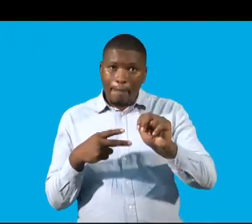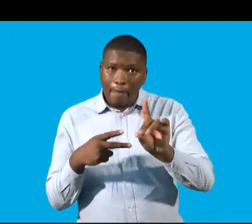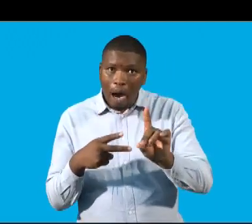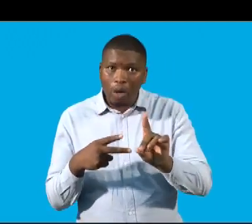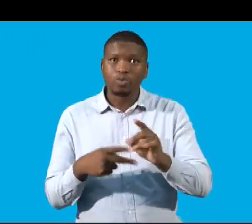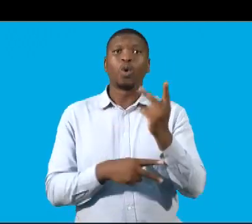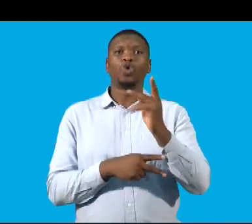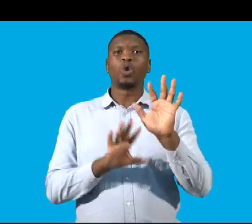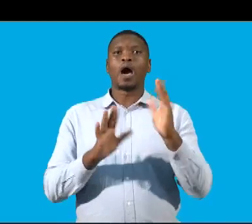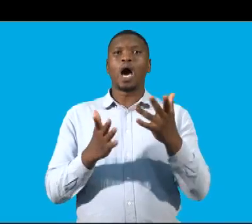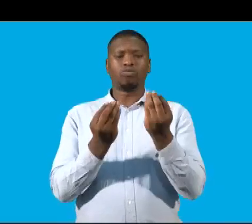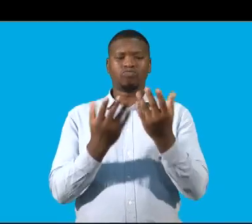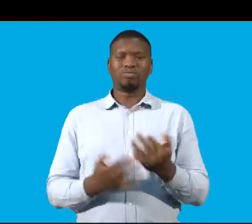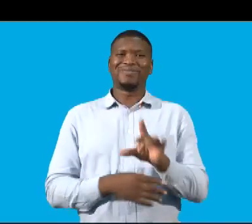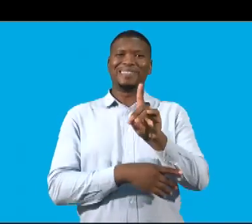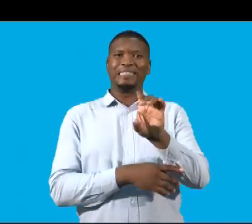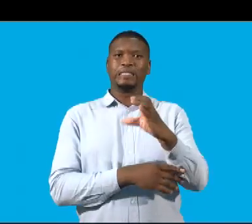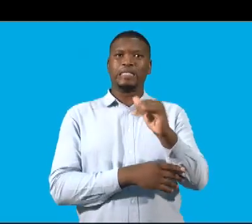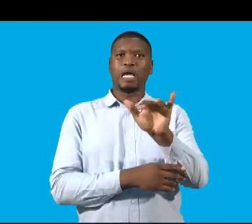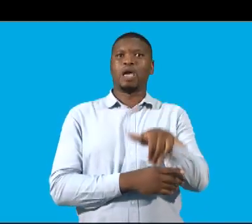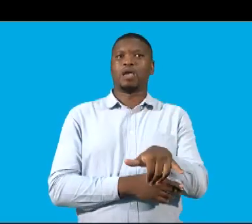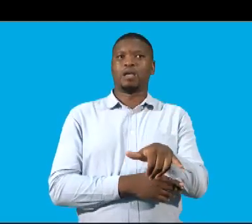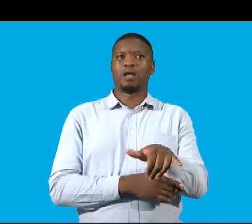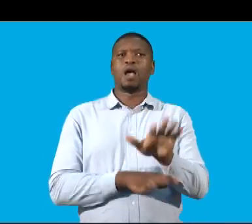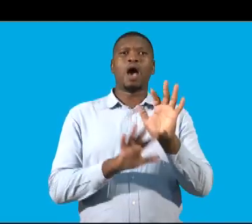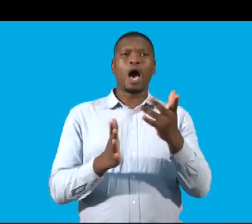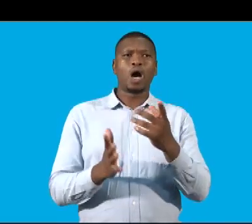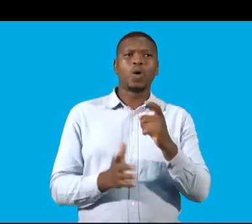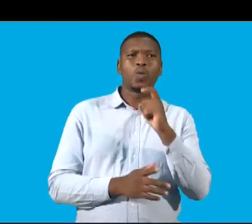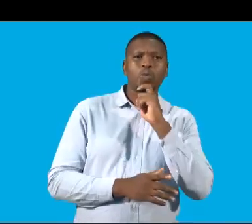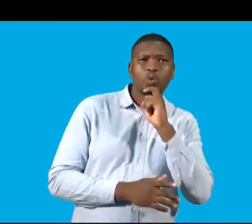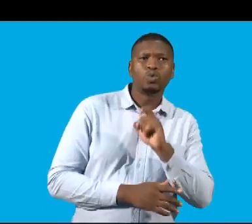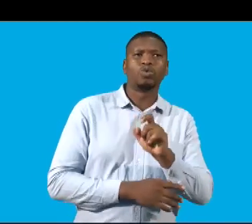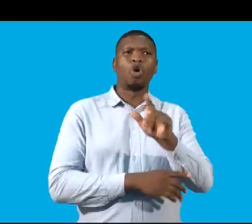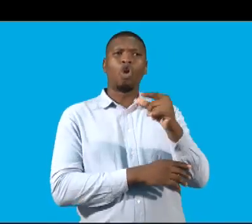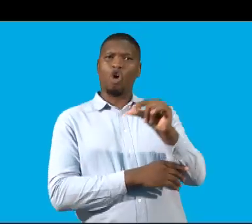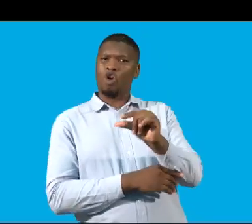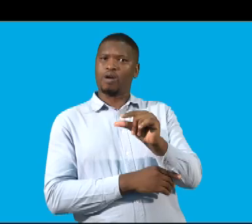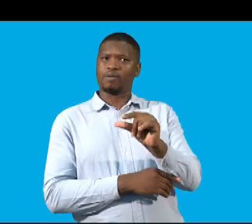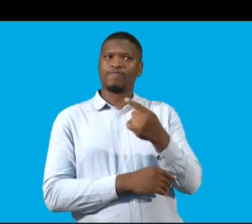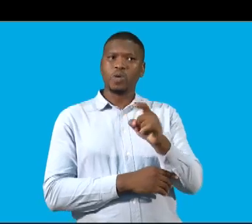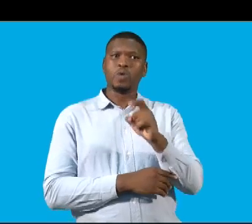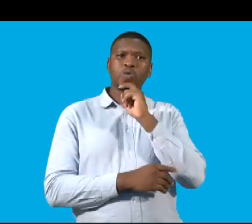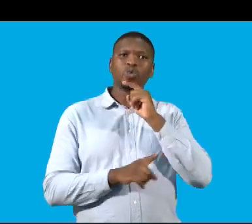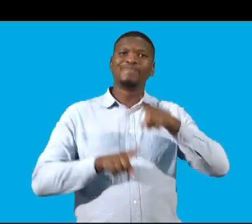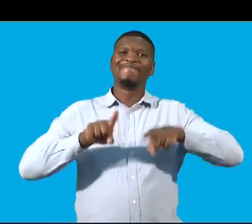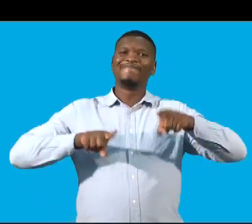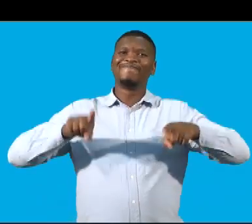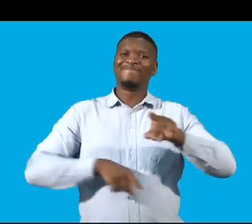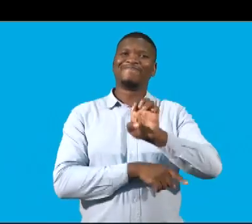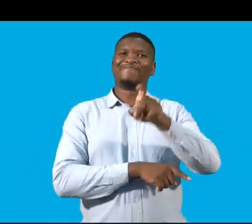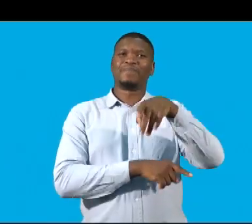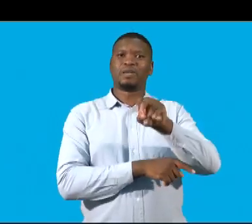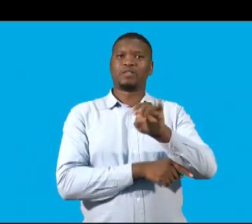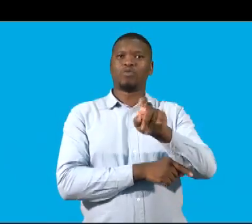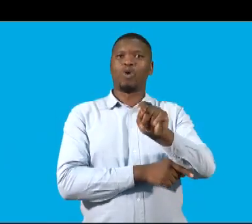and compound decay, and also how to use log to work with exponents. So we need to know how